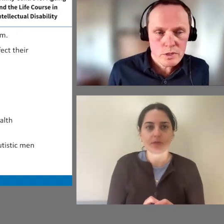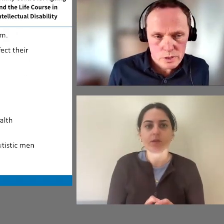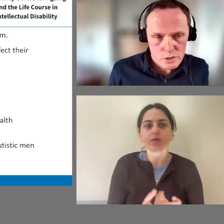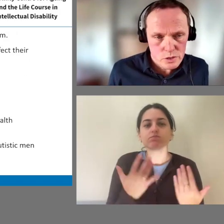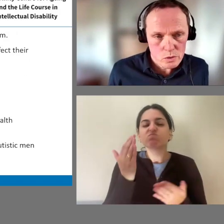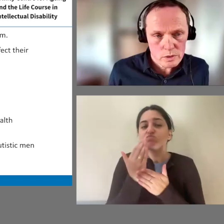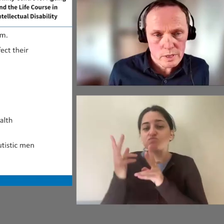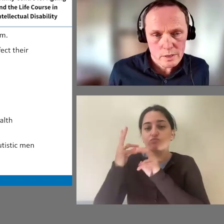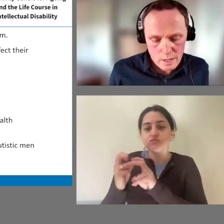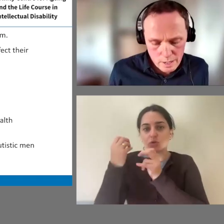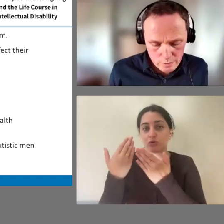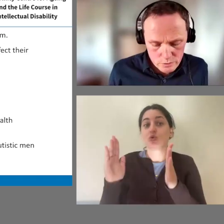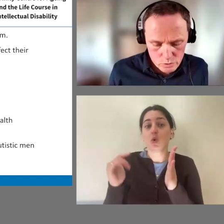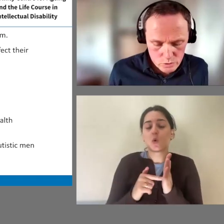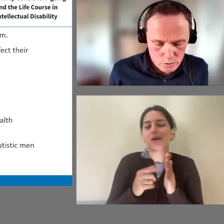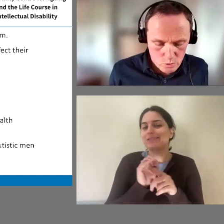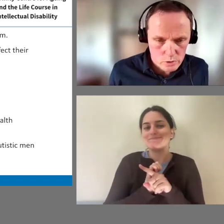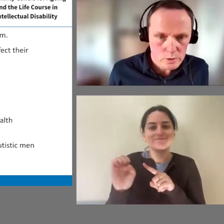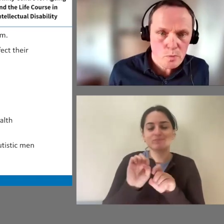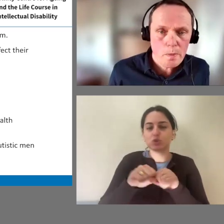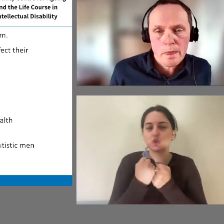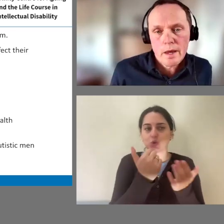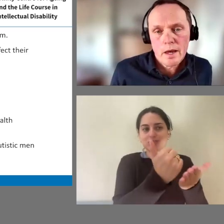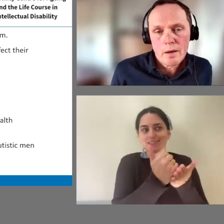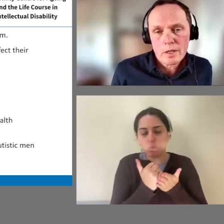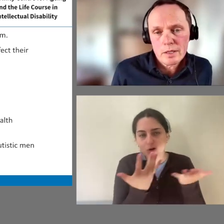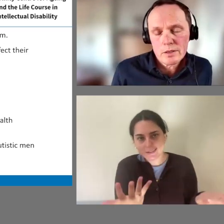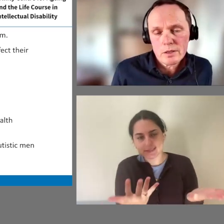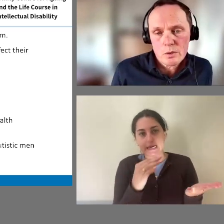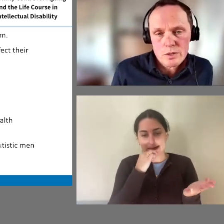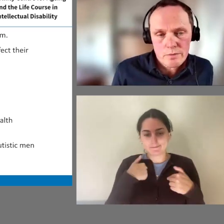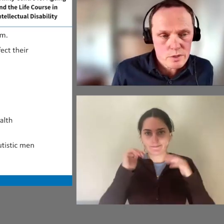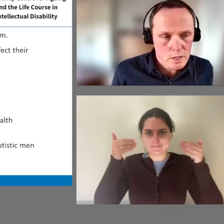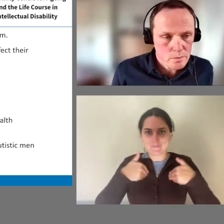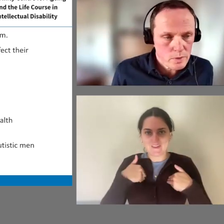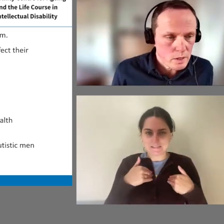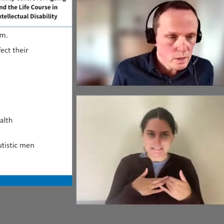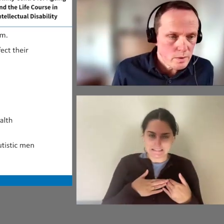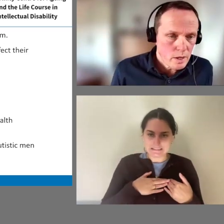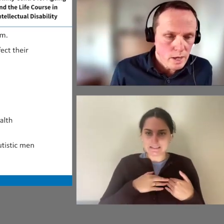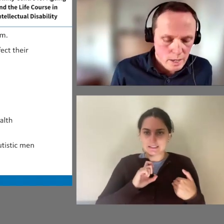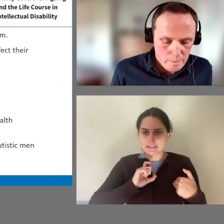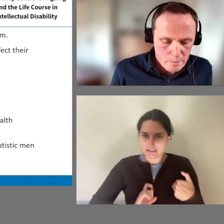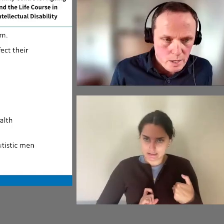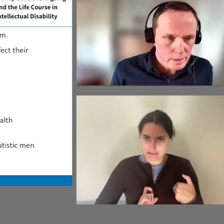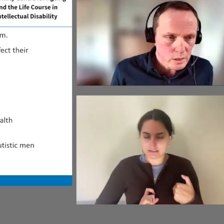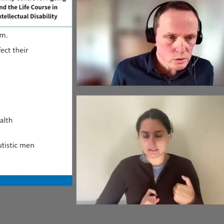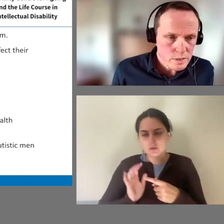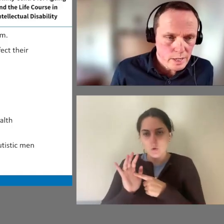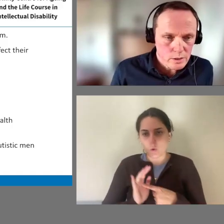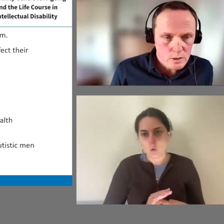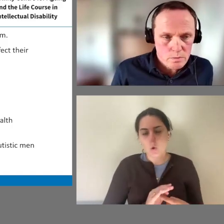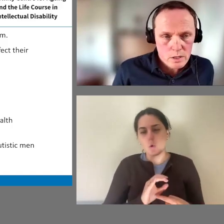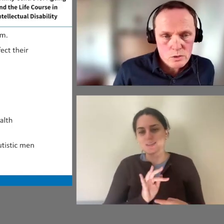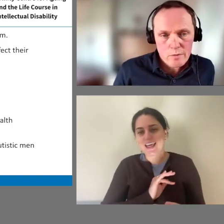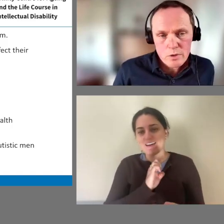Some of the studies showed that a lack of social support can lead to lower self-esteem, and that